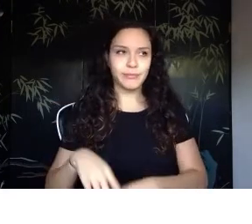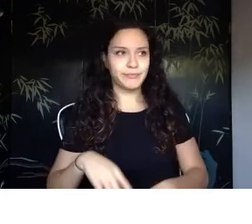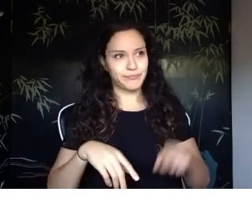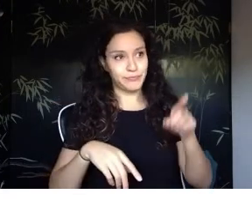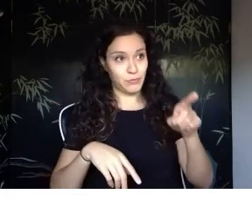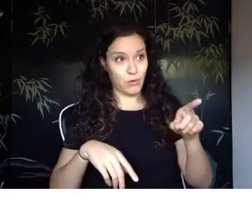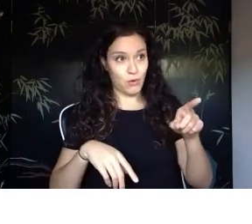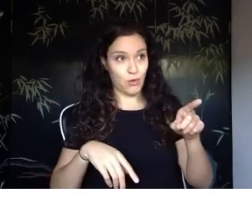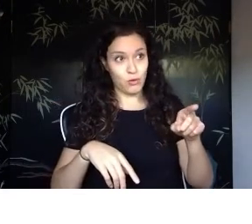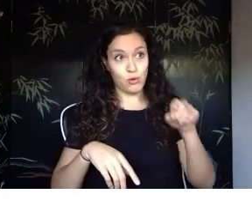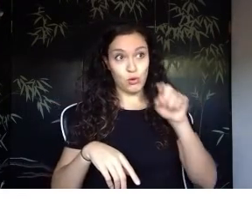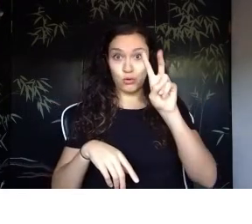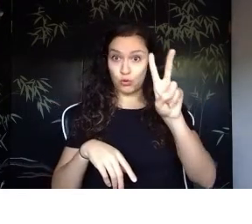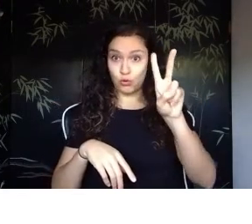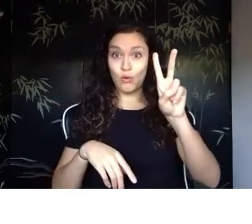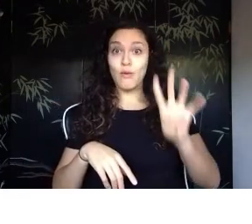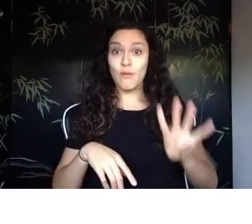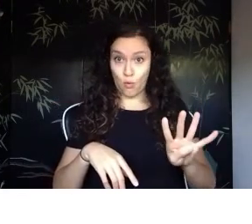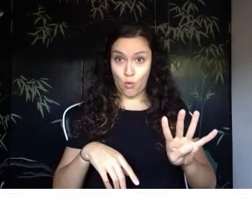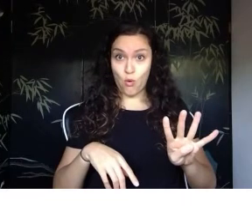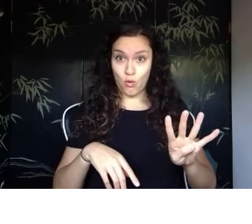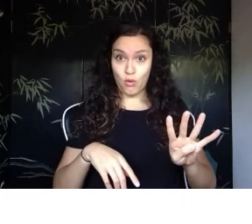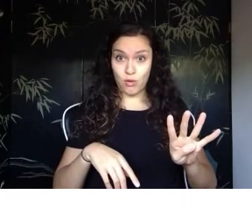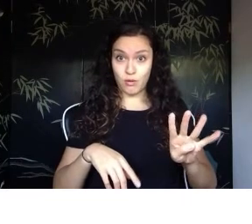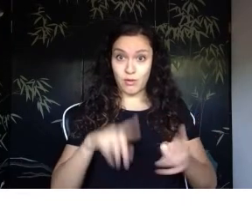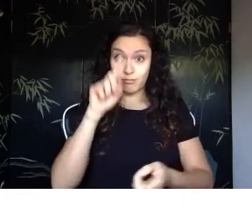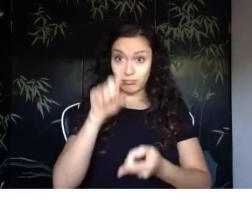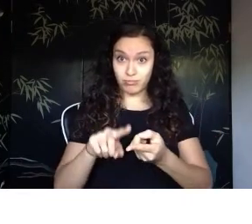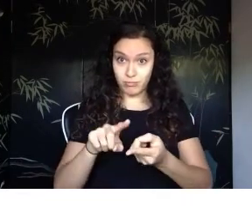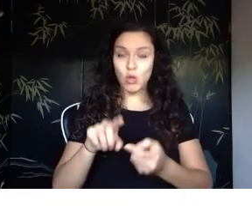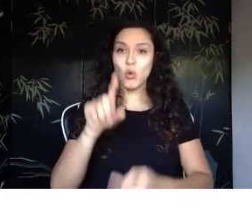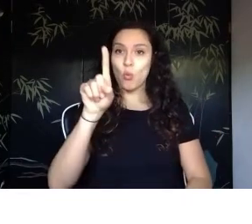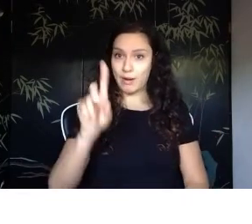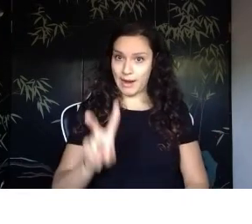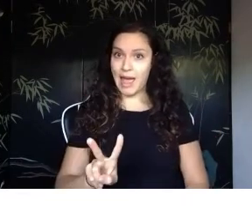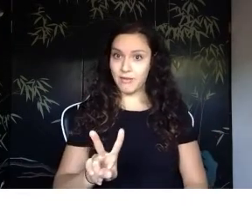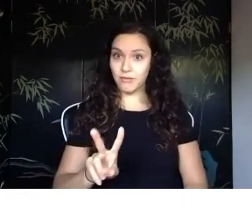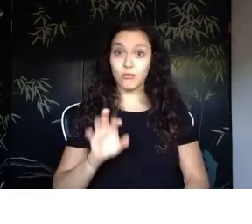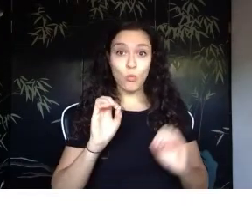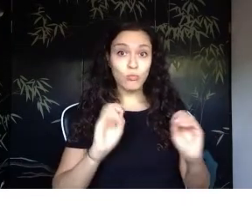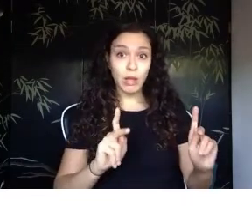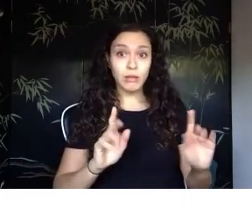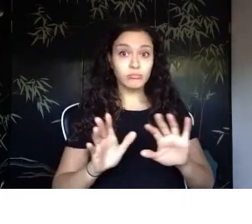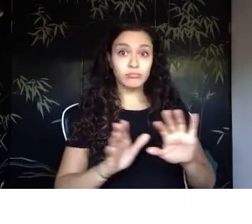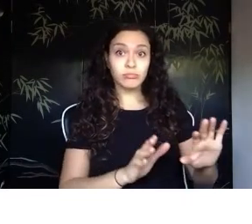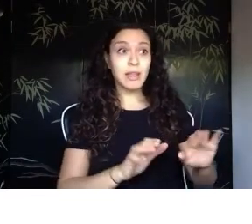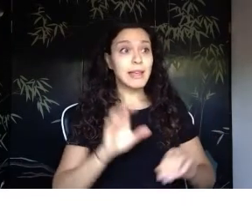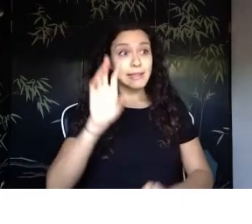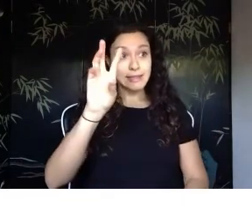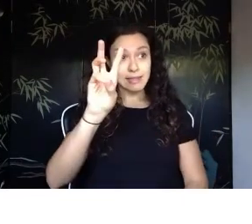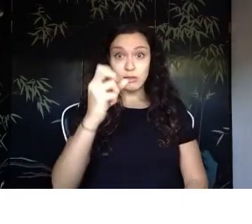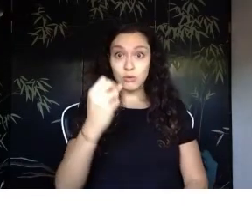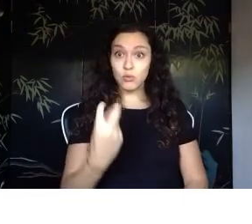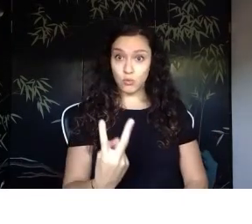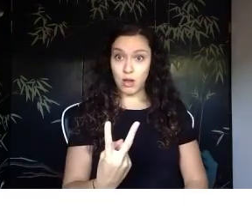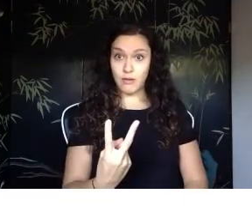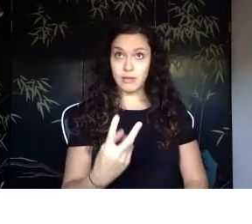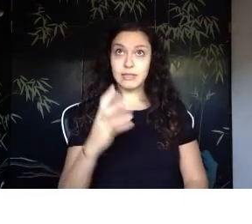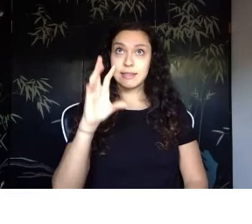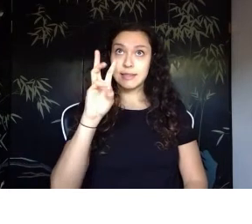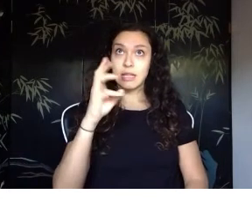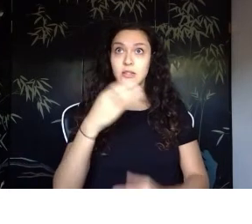so 2/4. I'm going to divide by 2 top and bottom because I'm simplifying. I get 1/2.